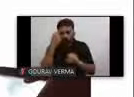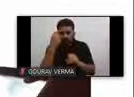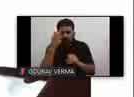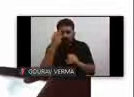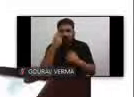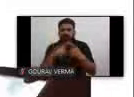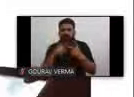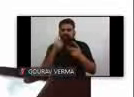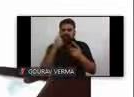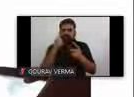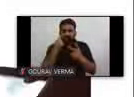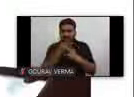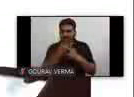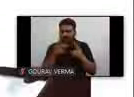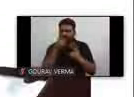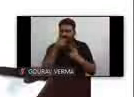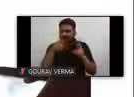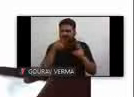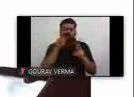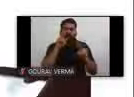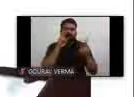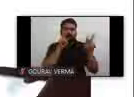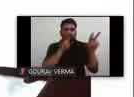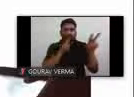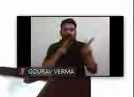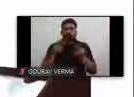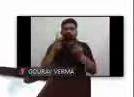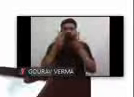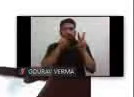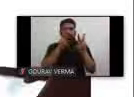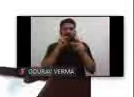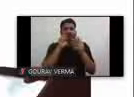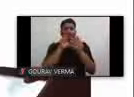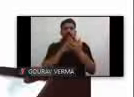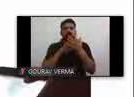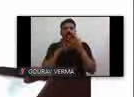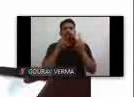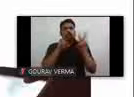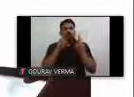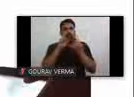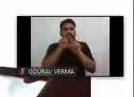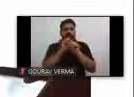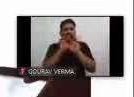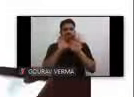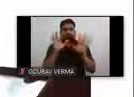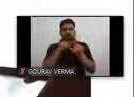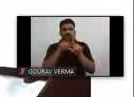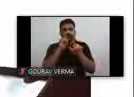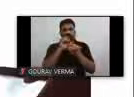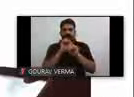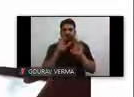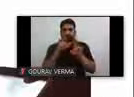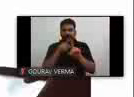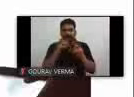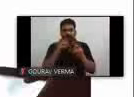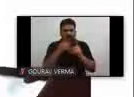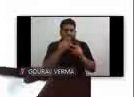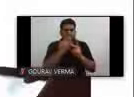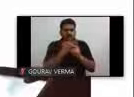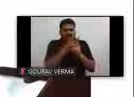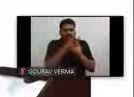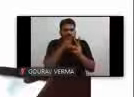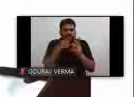karta hai. Their vision stimulated, vision stimuli is, vision is stimulated more when we use these colors for